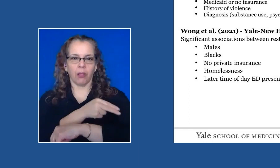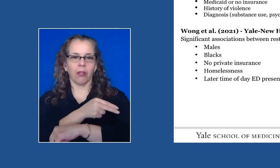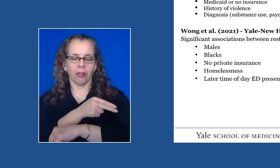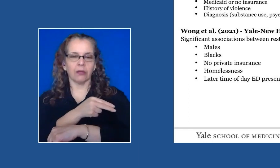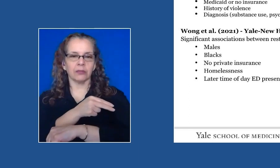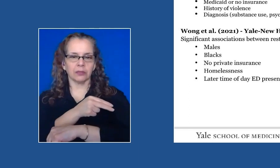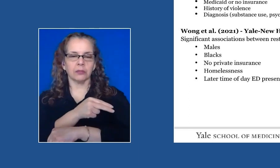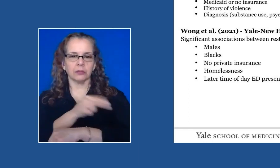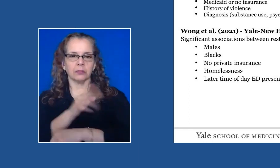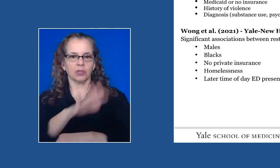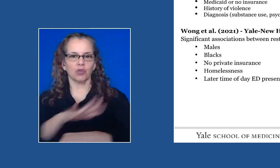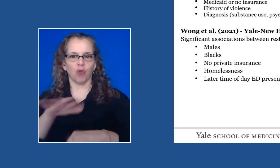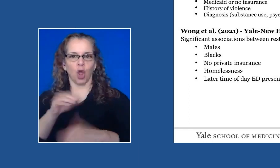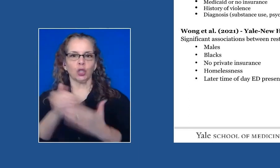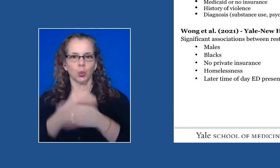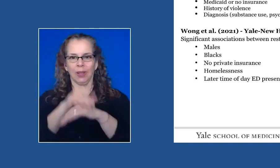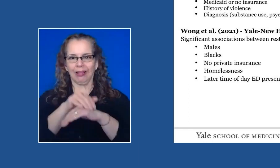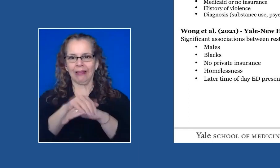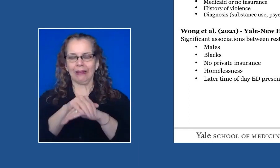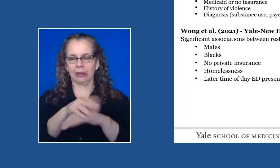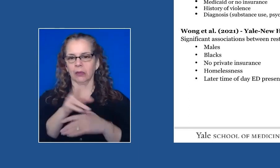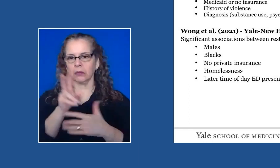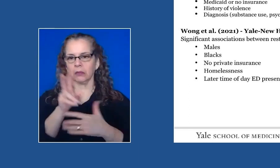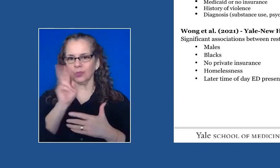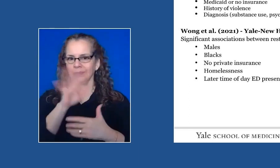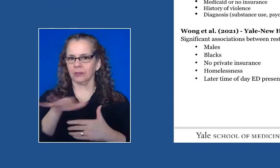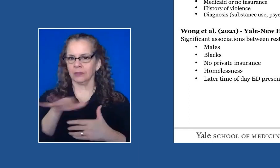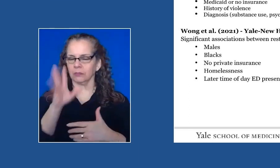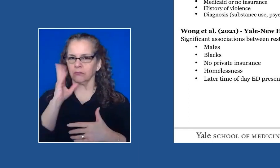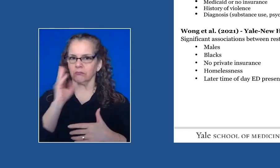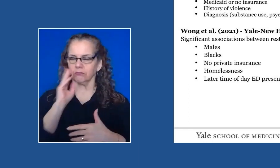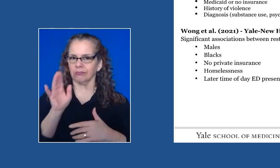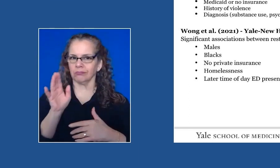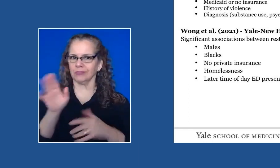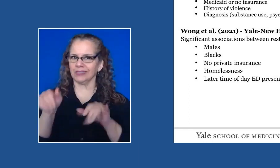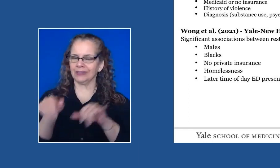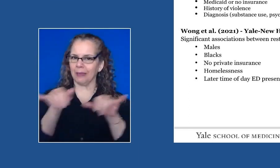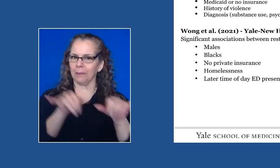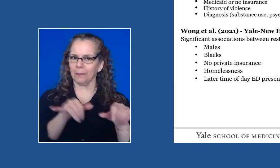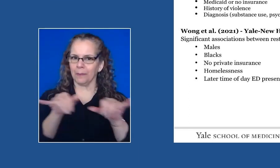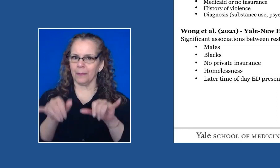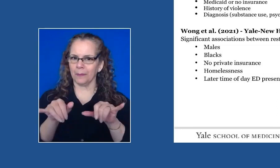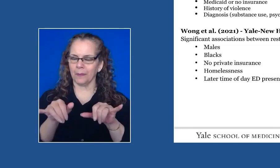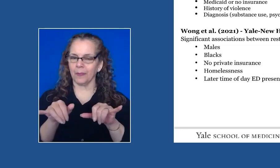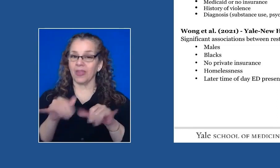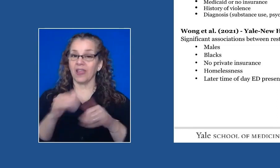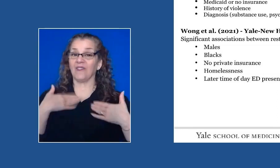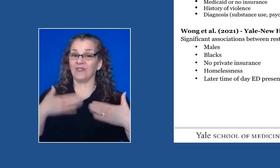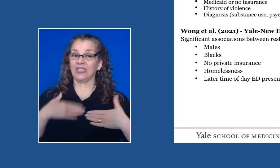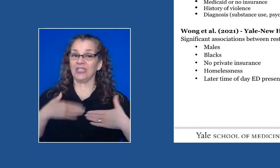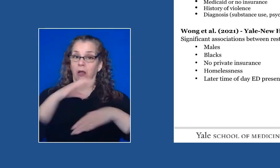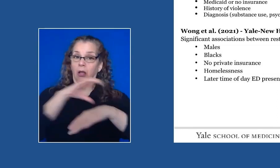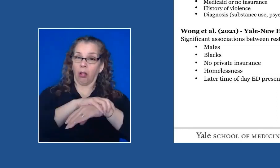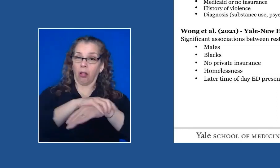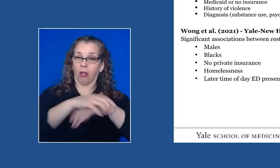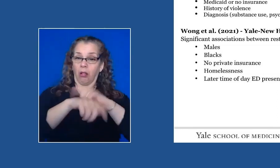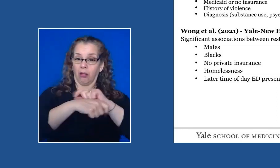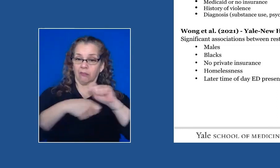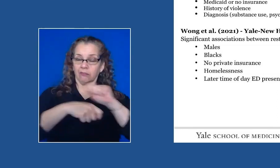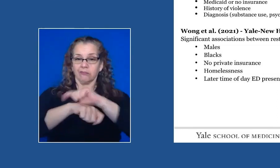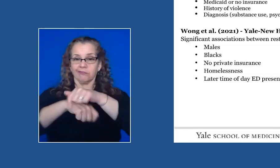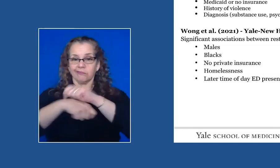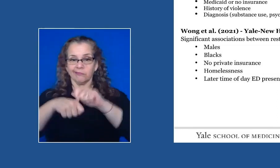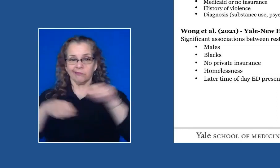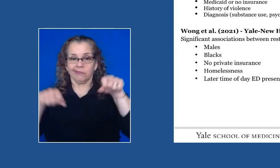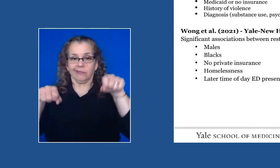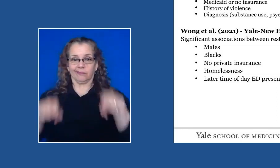that we're seeing this. And unfortunately, when we looked at physical restraints, who are getting these physical restraints, even despite the fact that